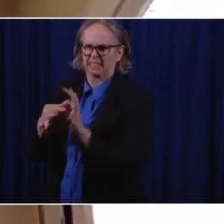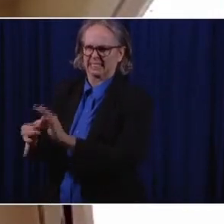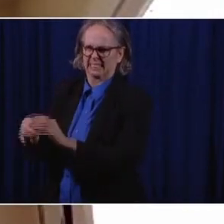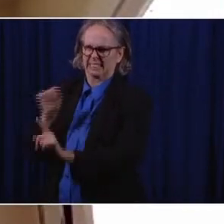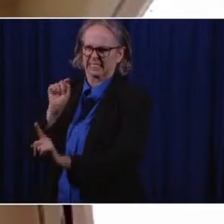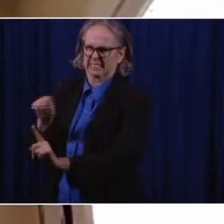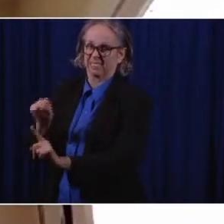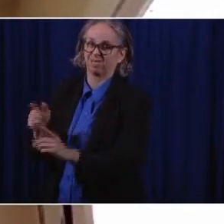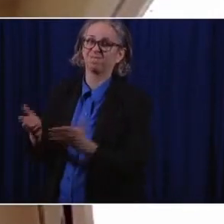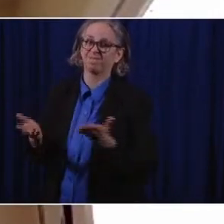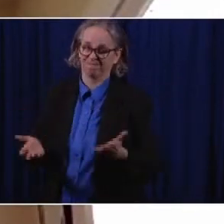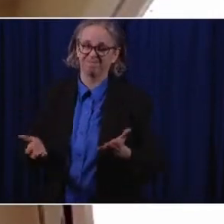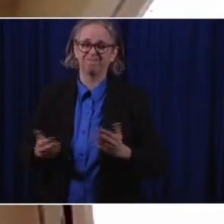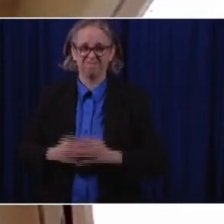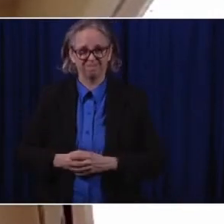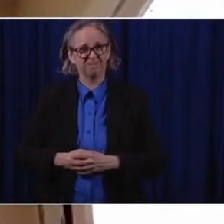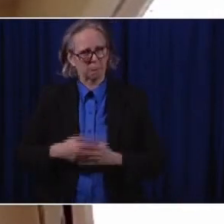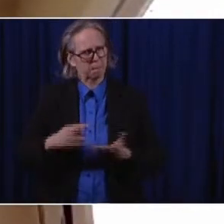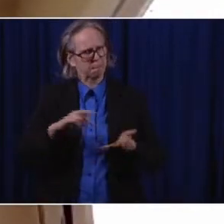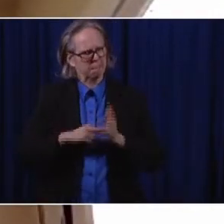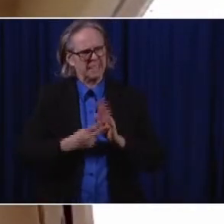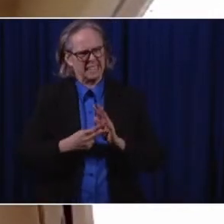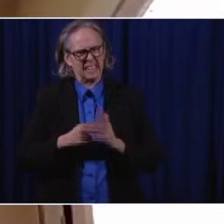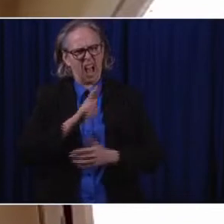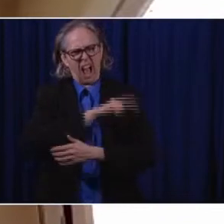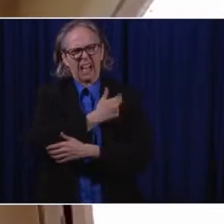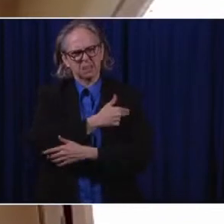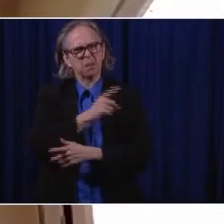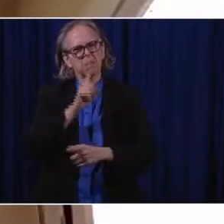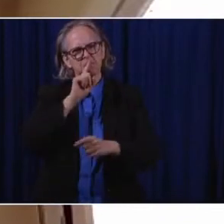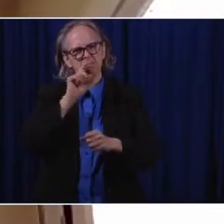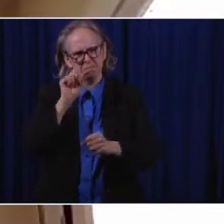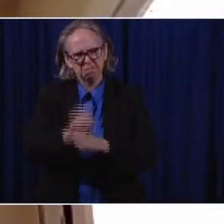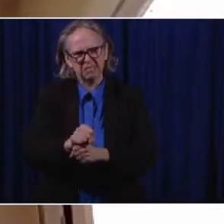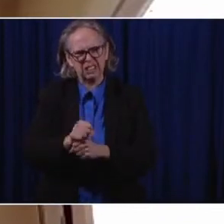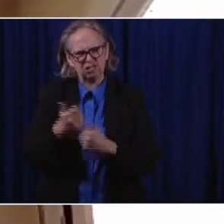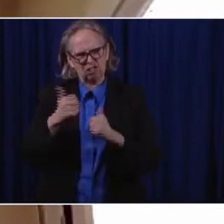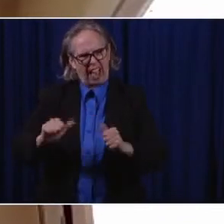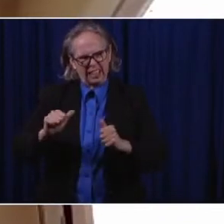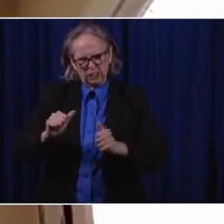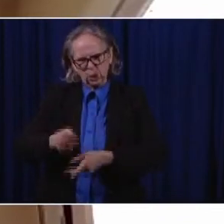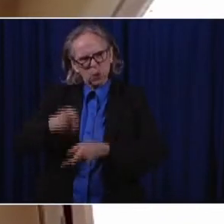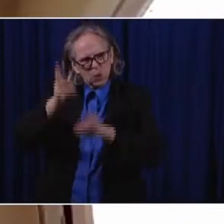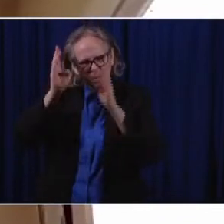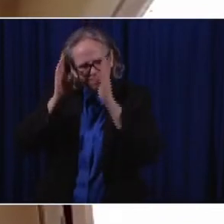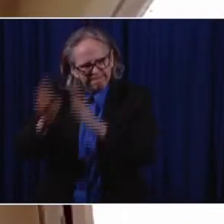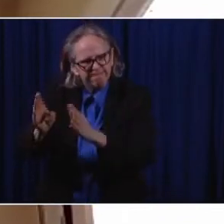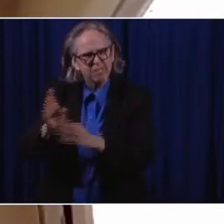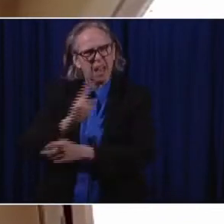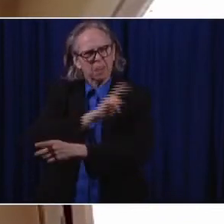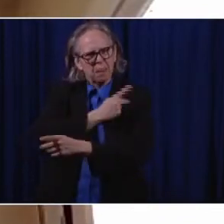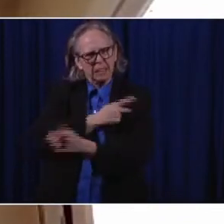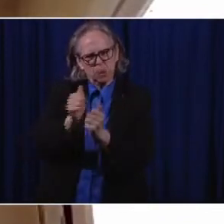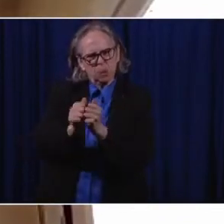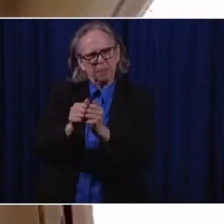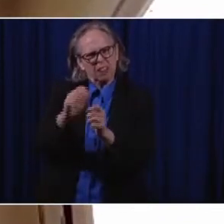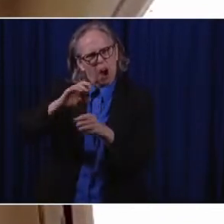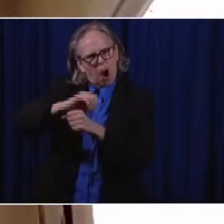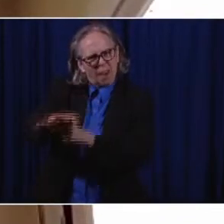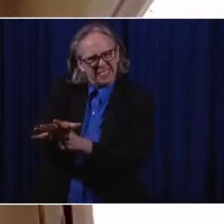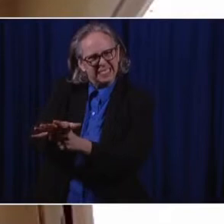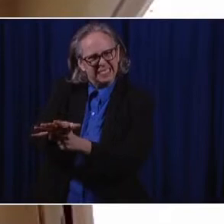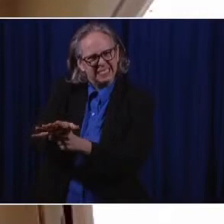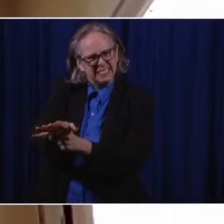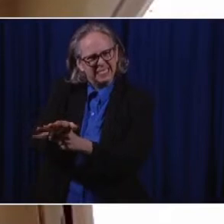to get people the immediate care that they need. But let's not kid